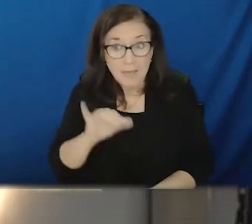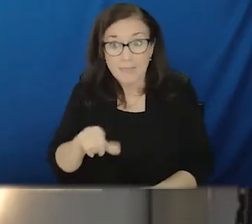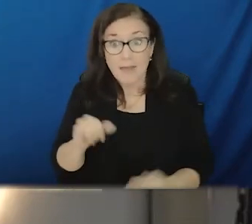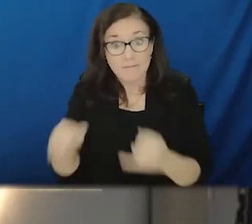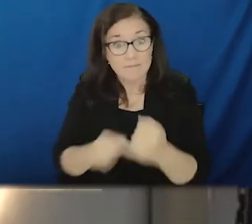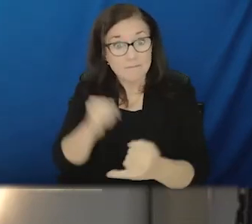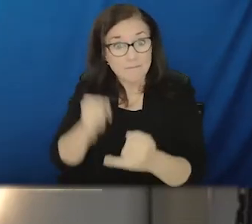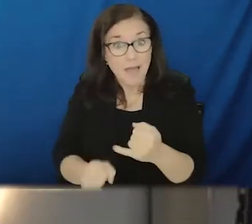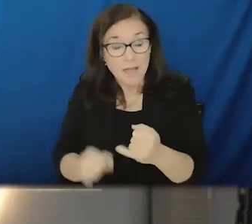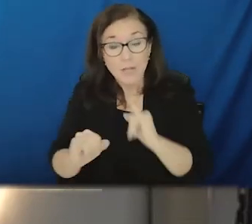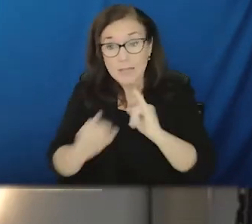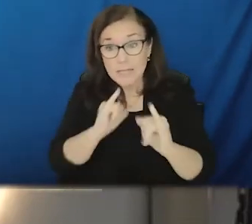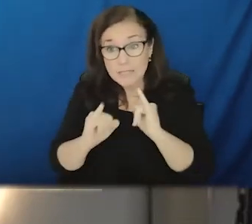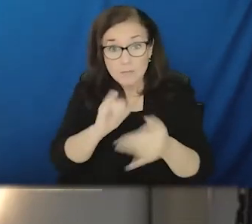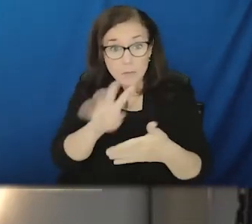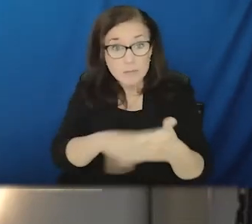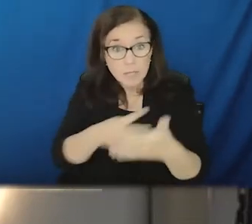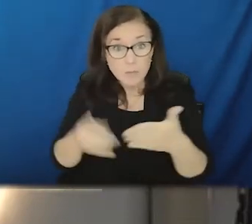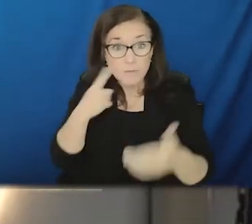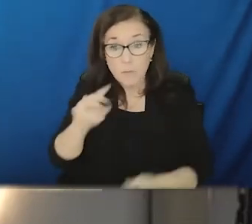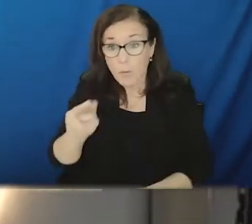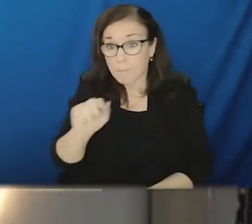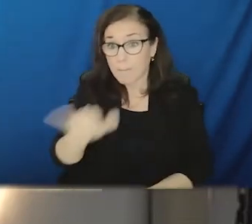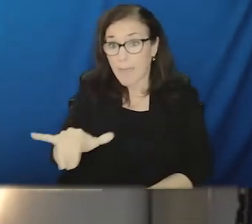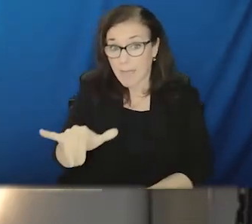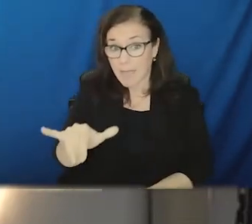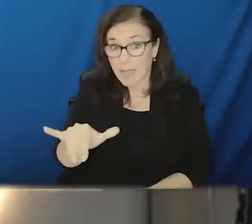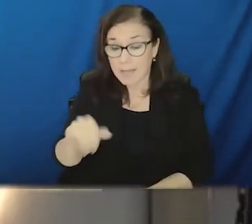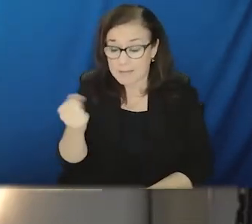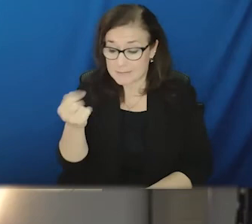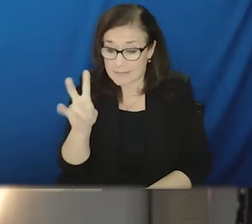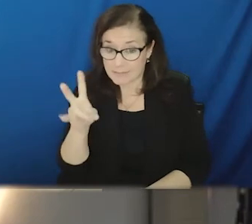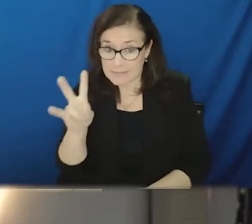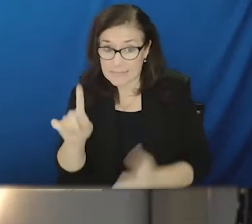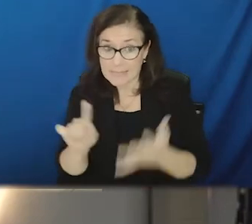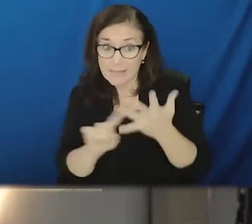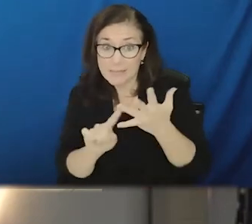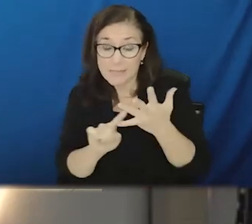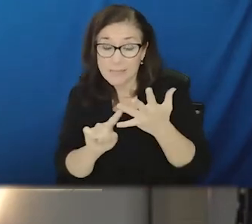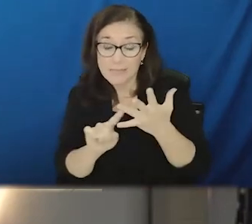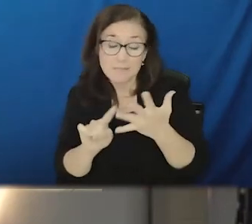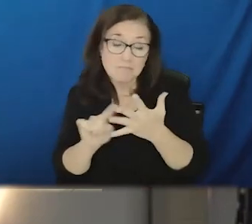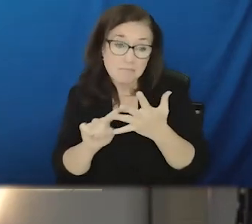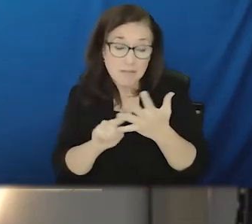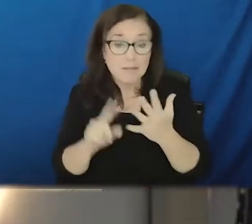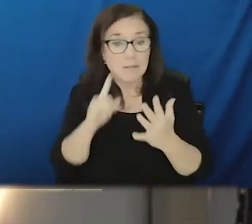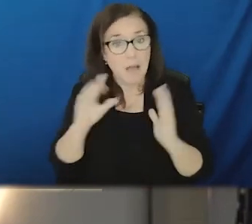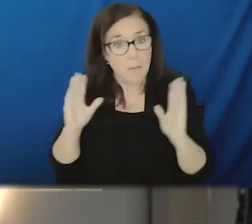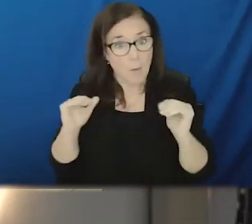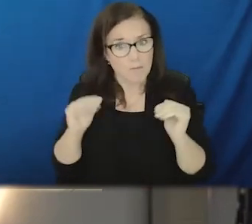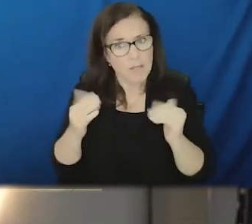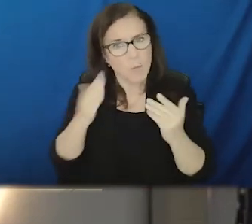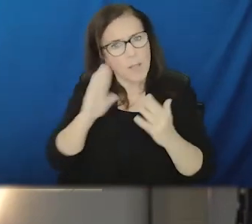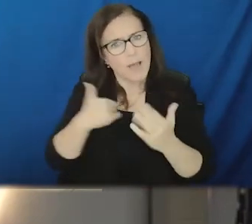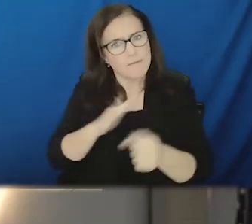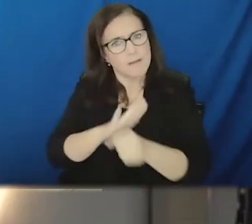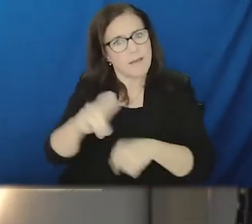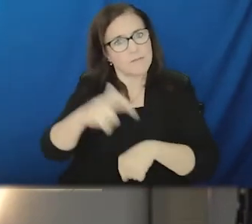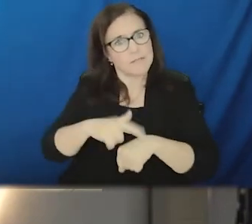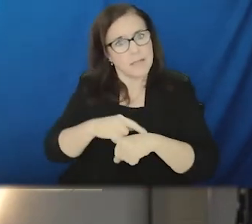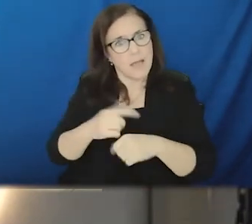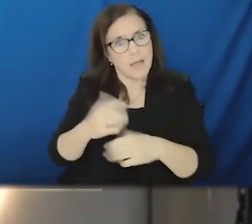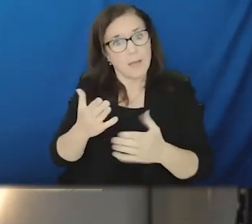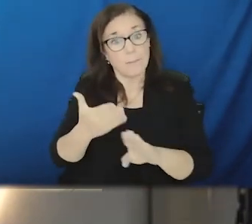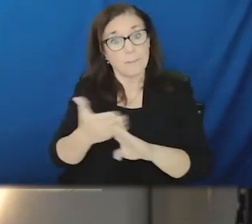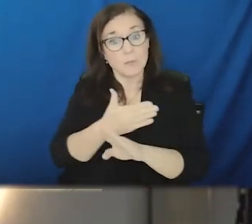May 17th, so that hopefully there'll be some time between Ms. Jate and the new person that is